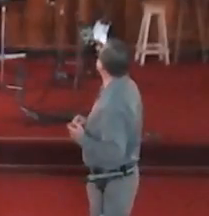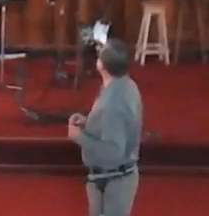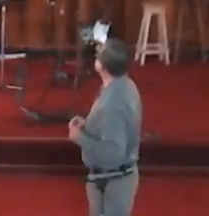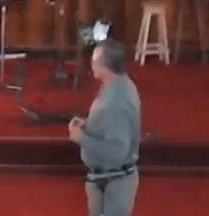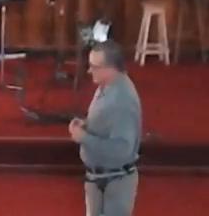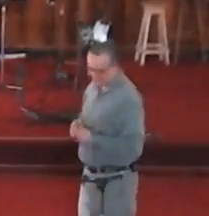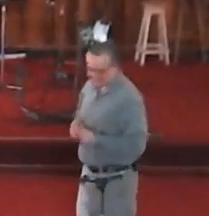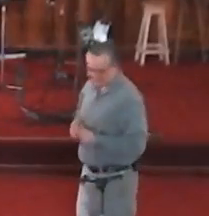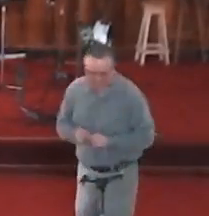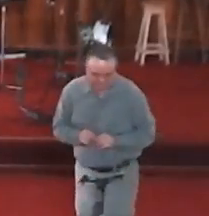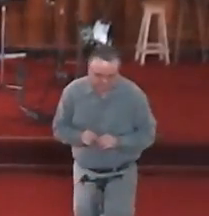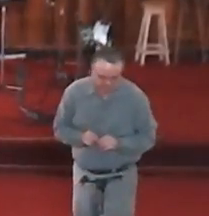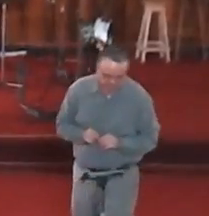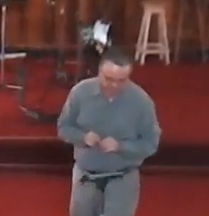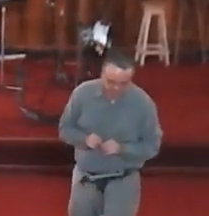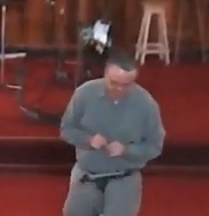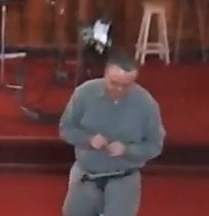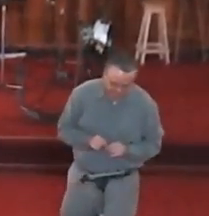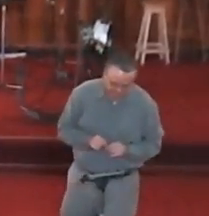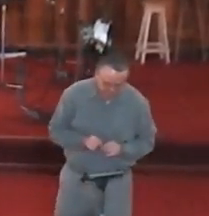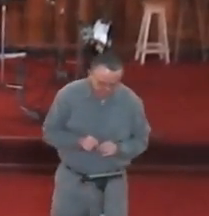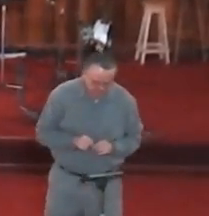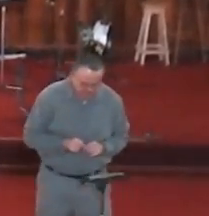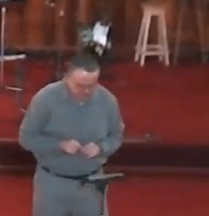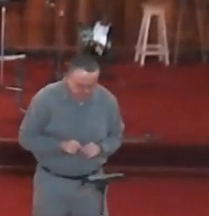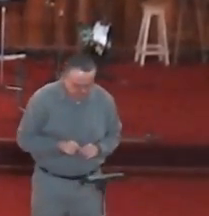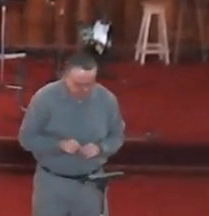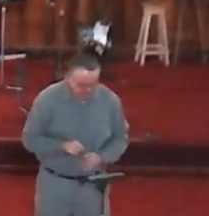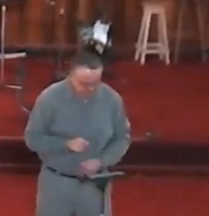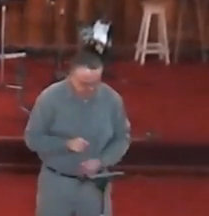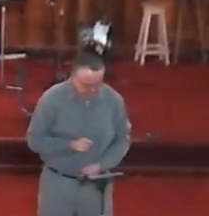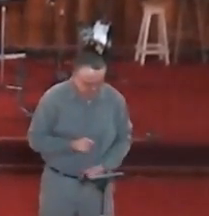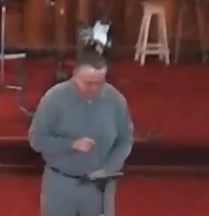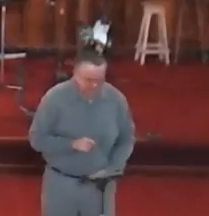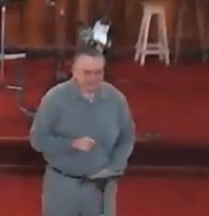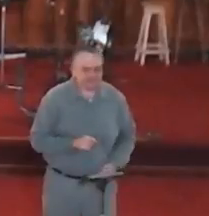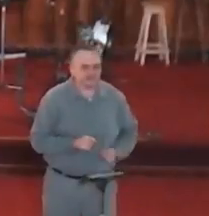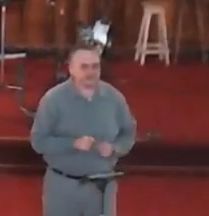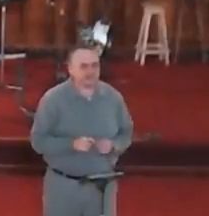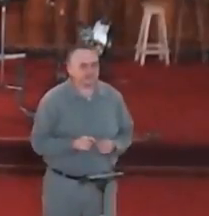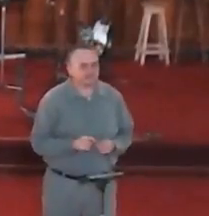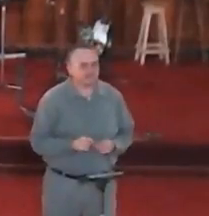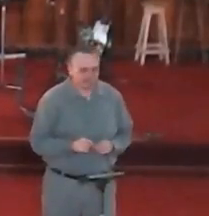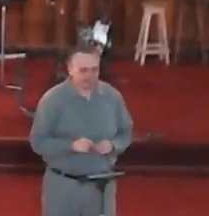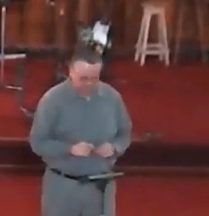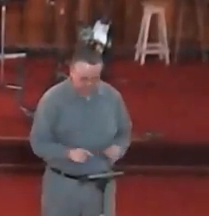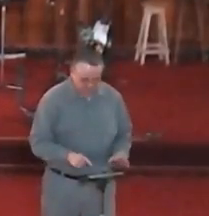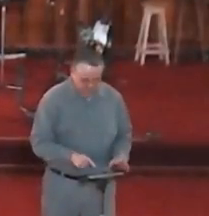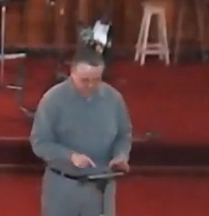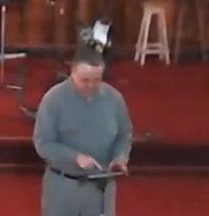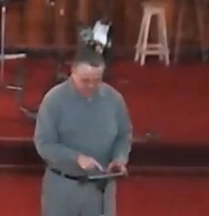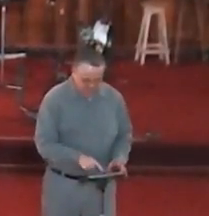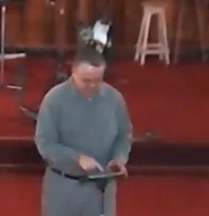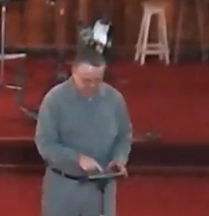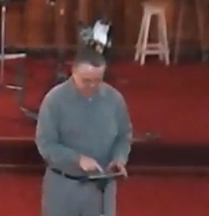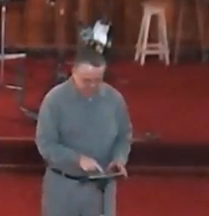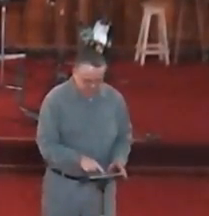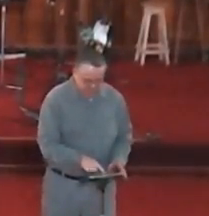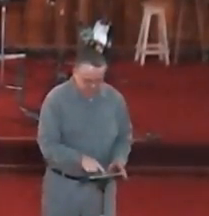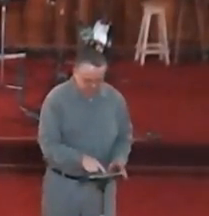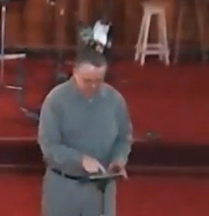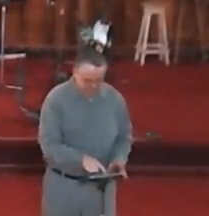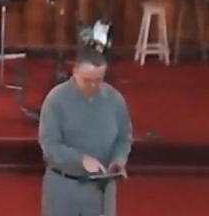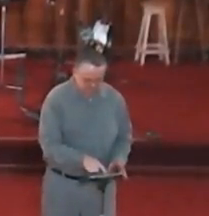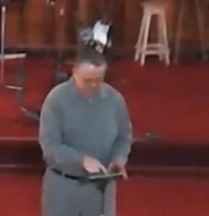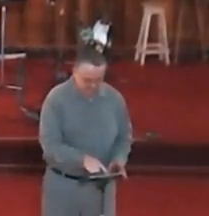Barnabas talked, testified, convinced, prophesied, taught, preached, encouraged,